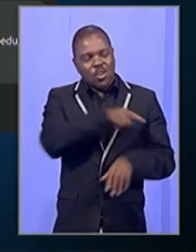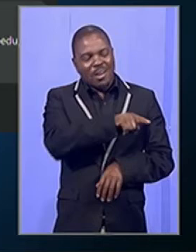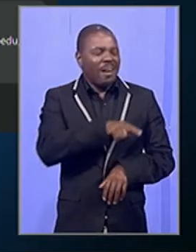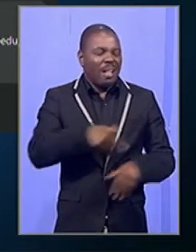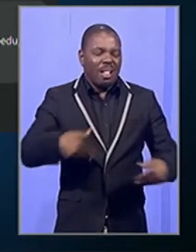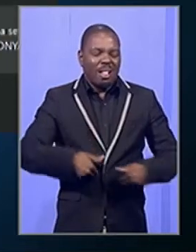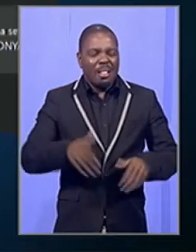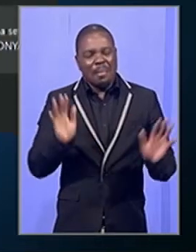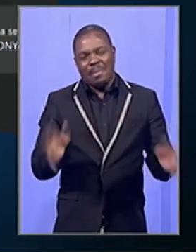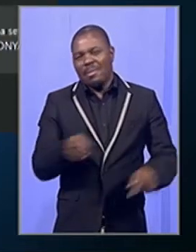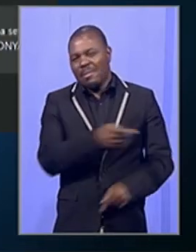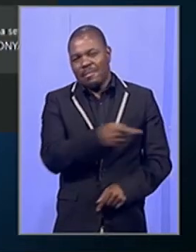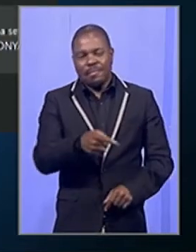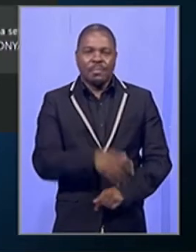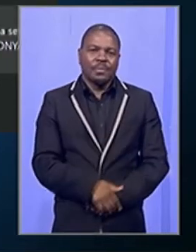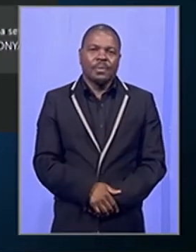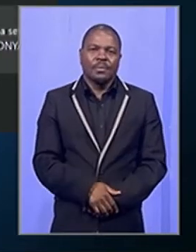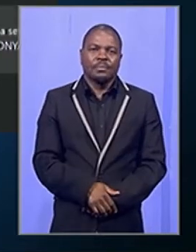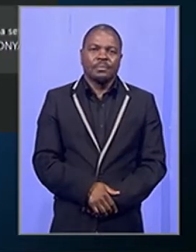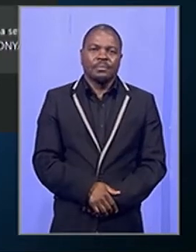fela.